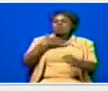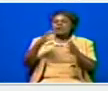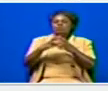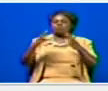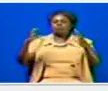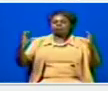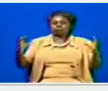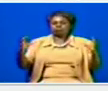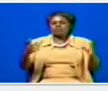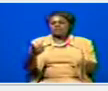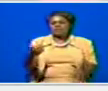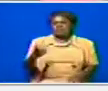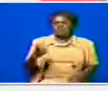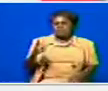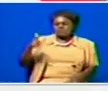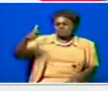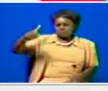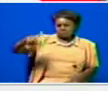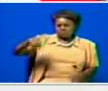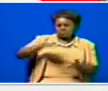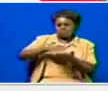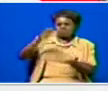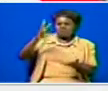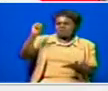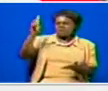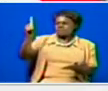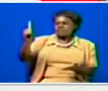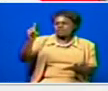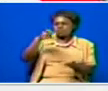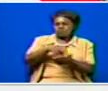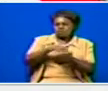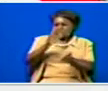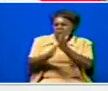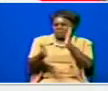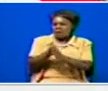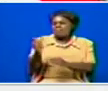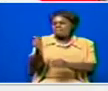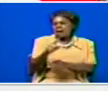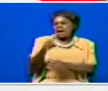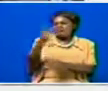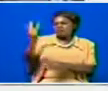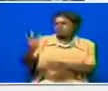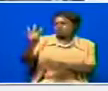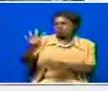footprint as demand for products soars. The Vivo MD position fell vacant in July after Polycarp